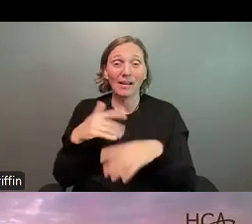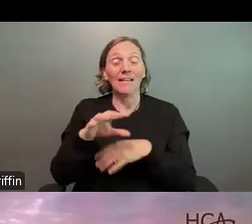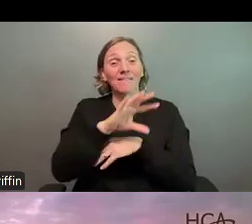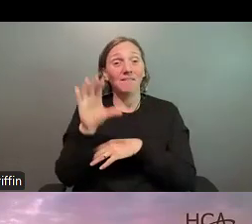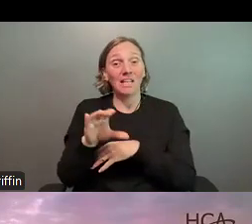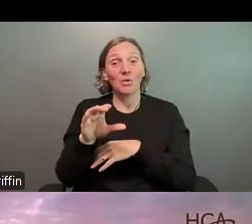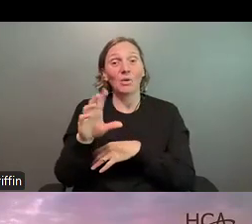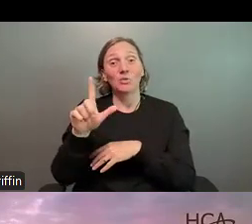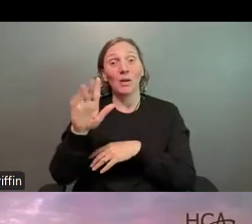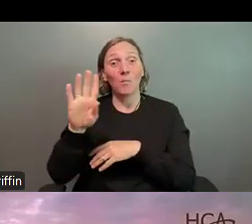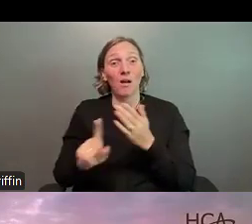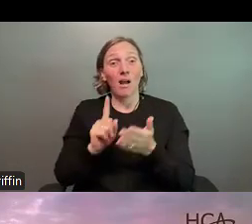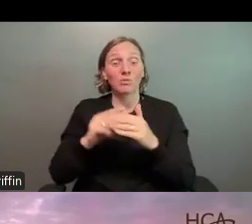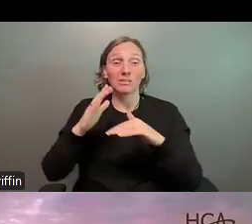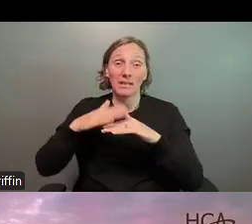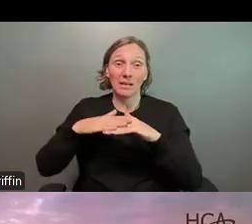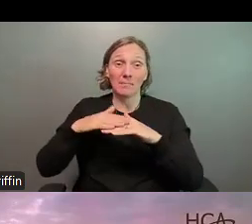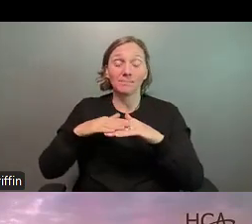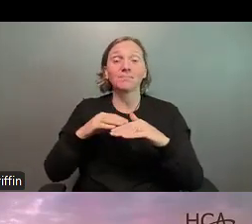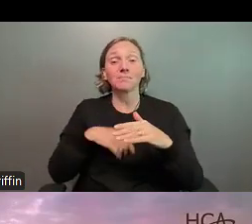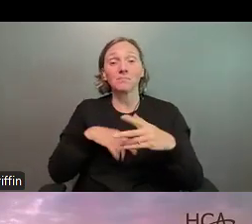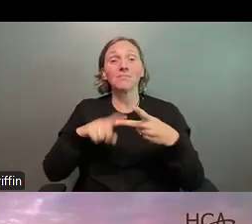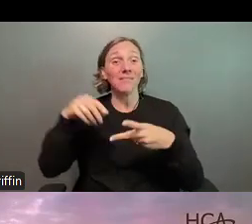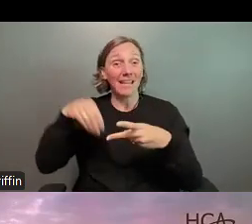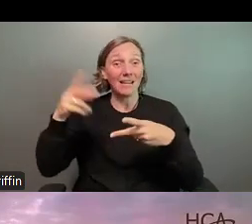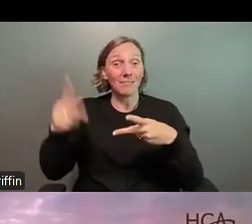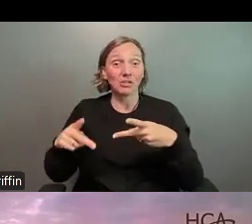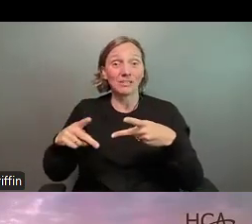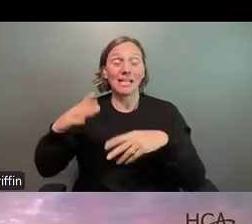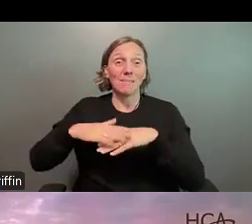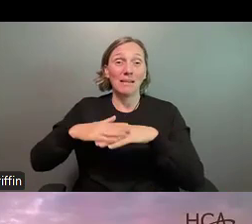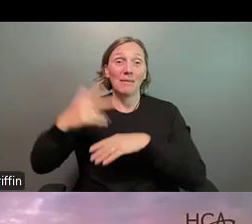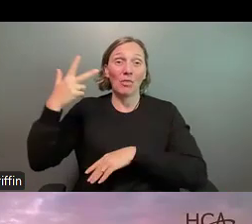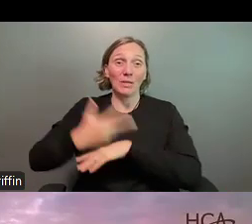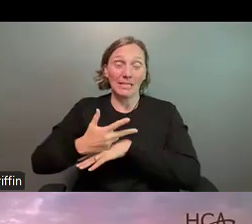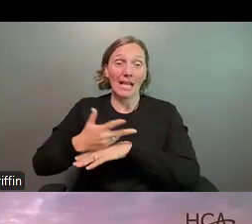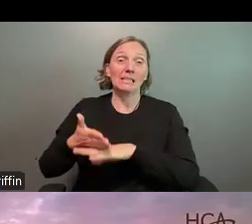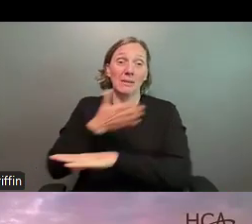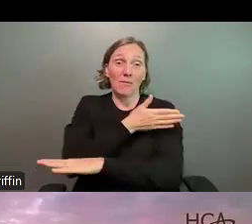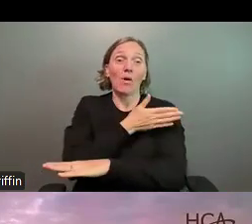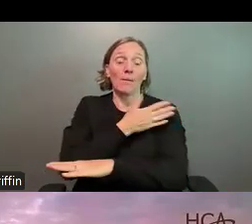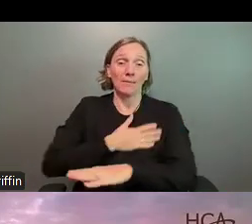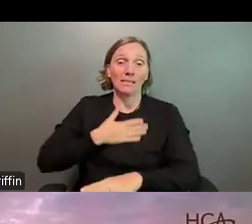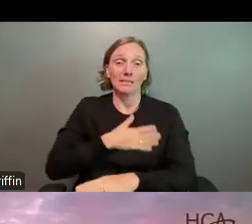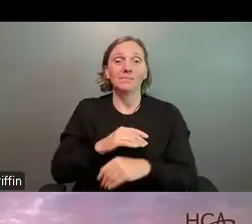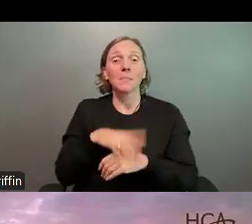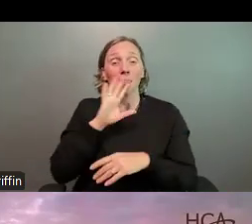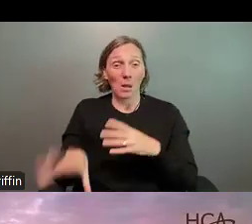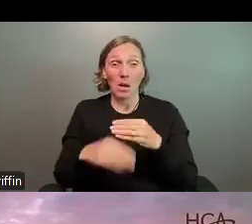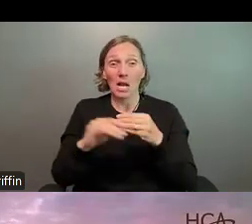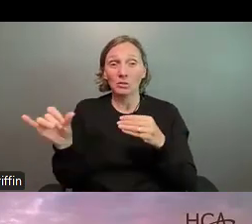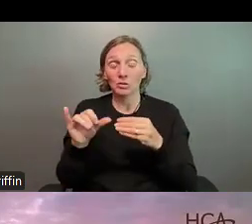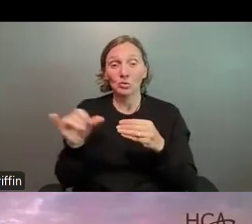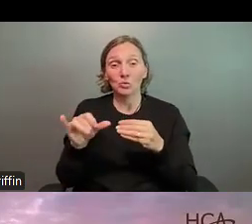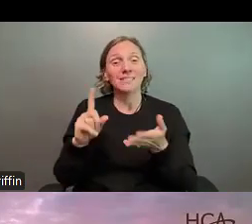minimum 24 hours advance notice, in-person, minimum 3 business days advance notice. And I'll add that sometimes